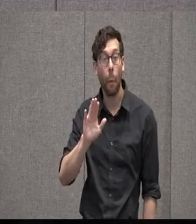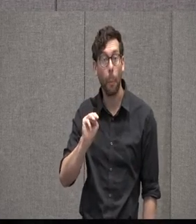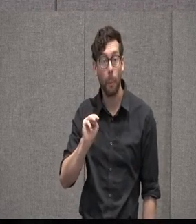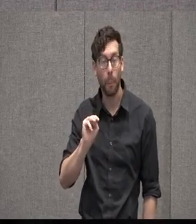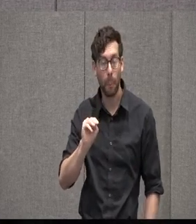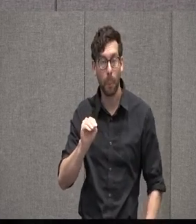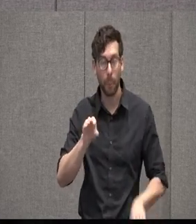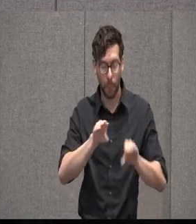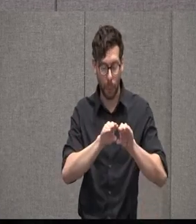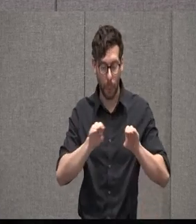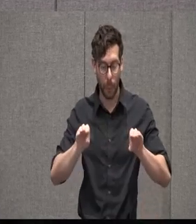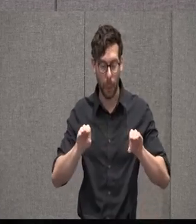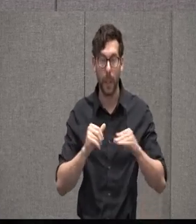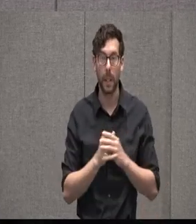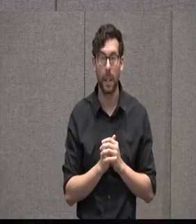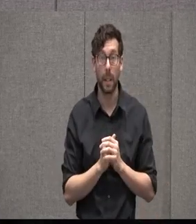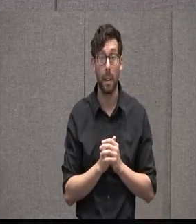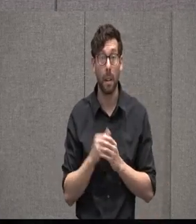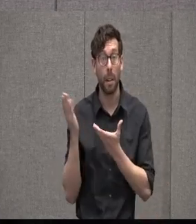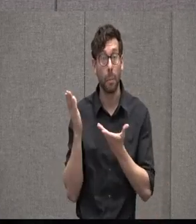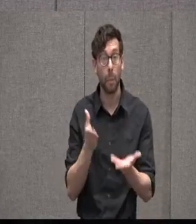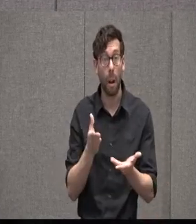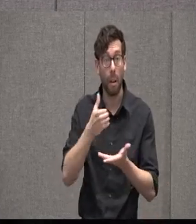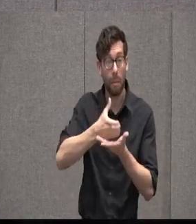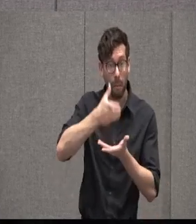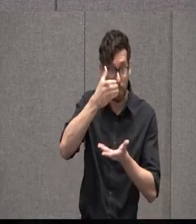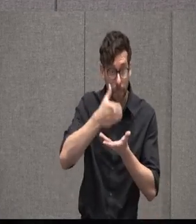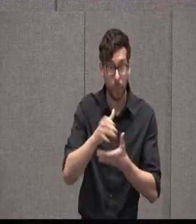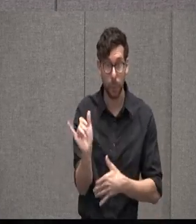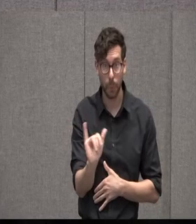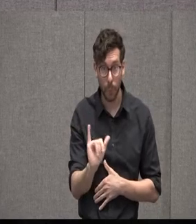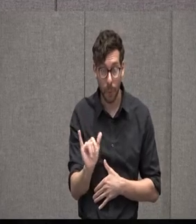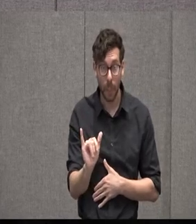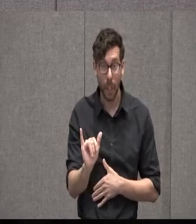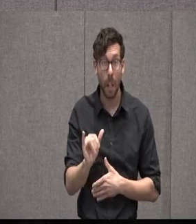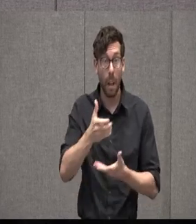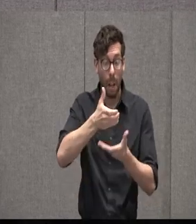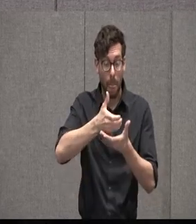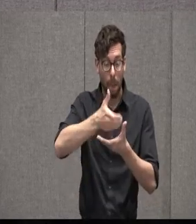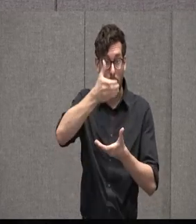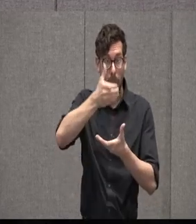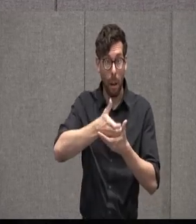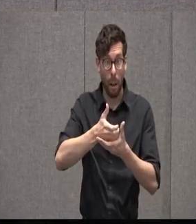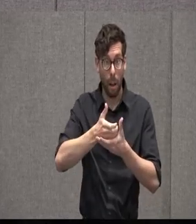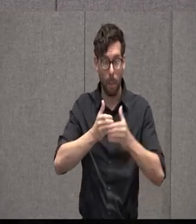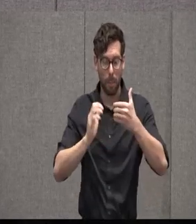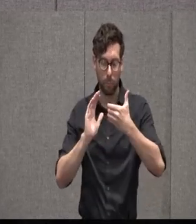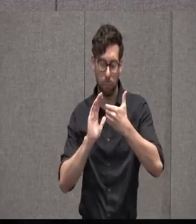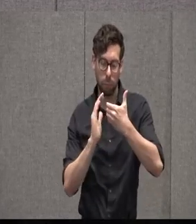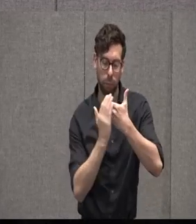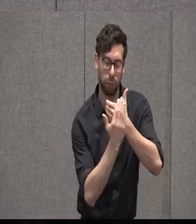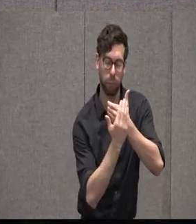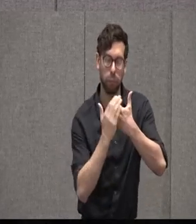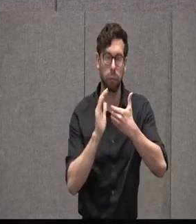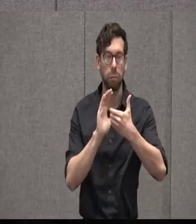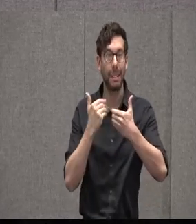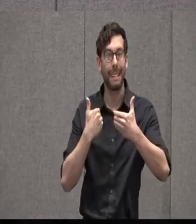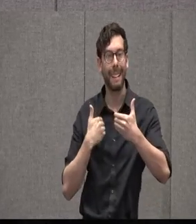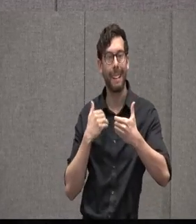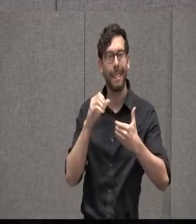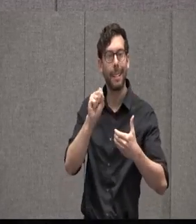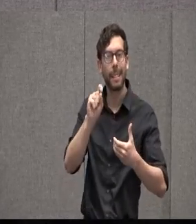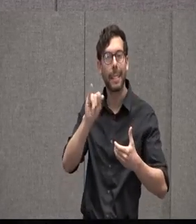I brought this cup. And so the outside of this cup has styrofoam, even though the inside feels